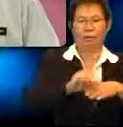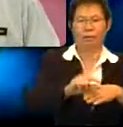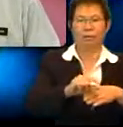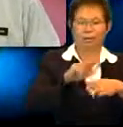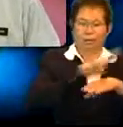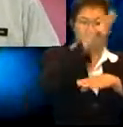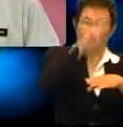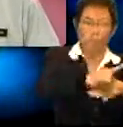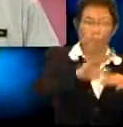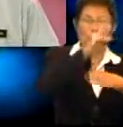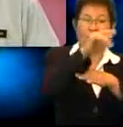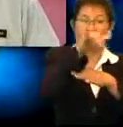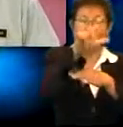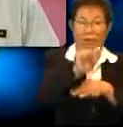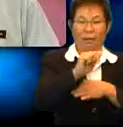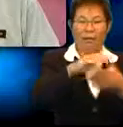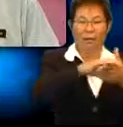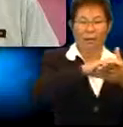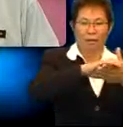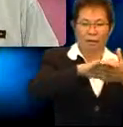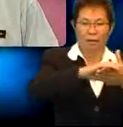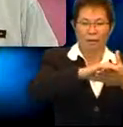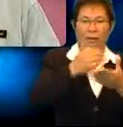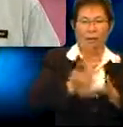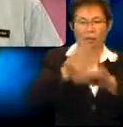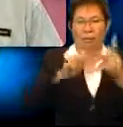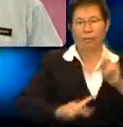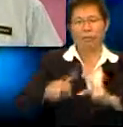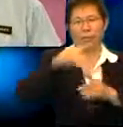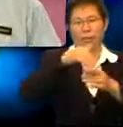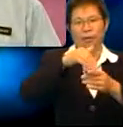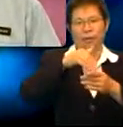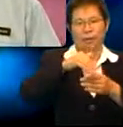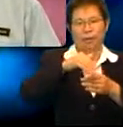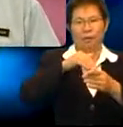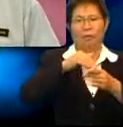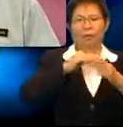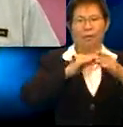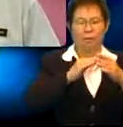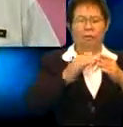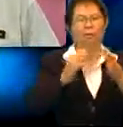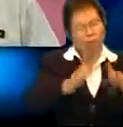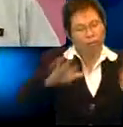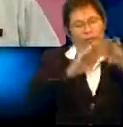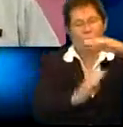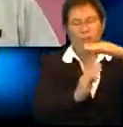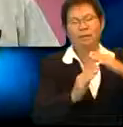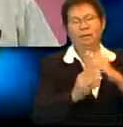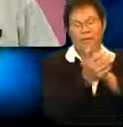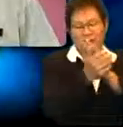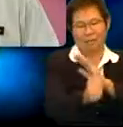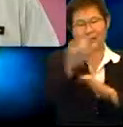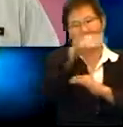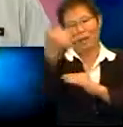Practice on manila cards help pupils to create graphs manually. This is an important basic